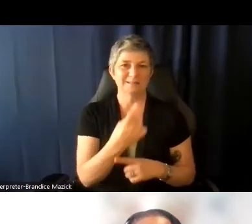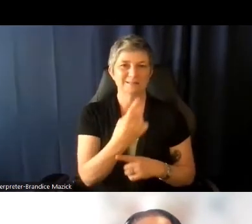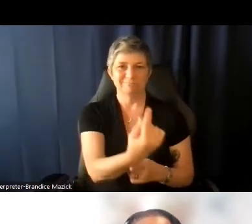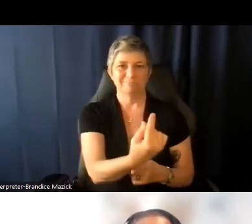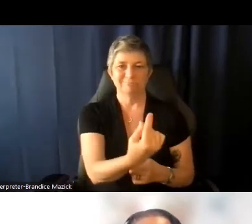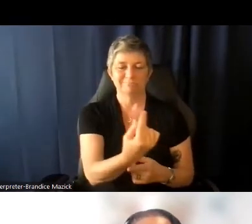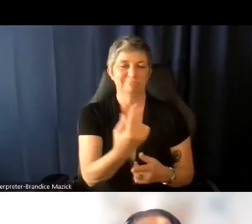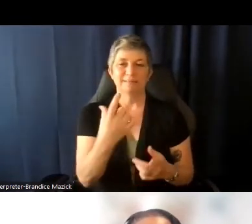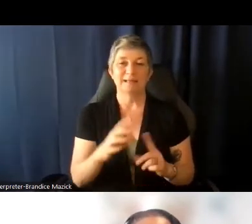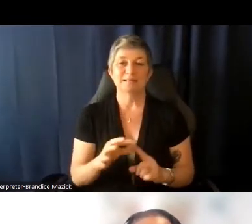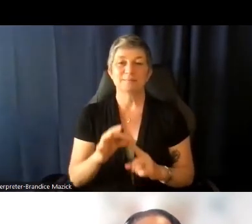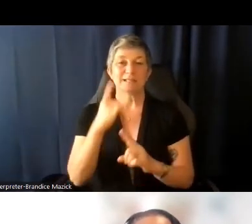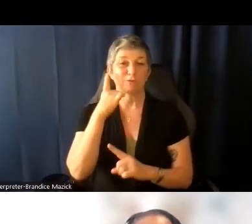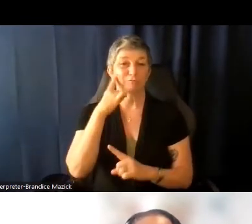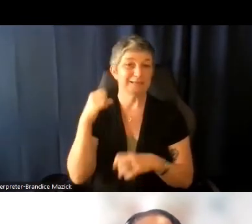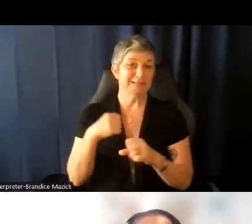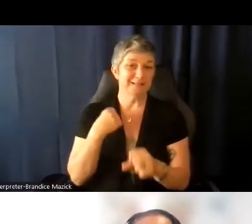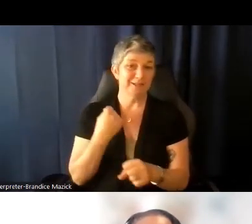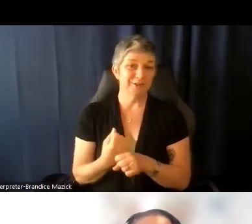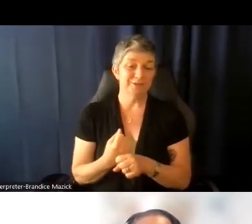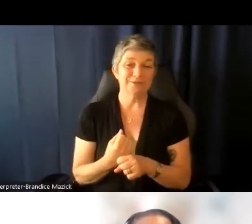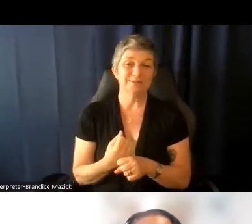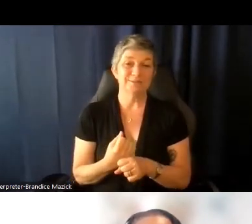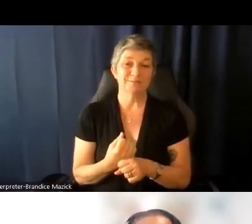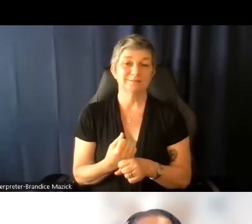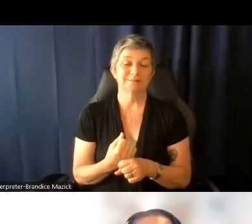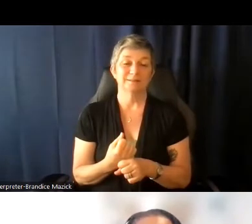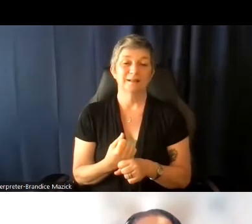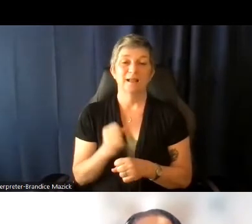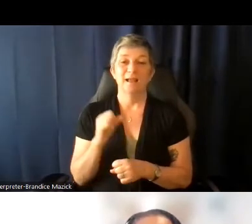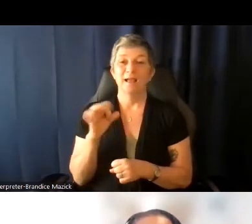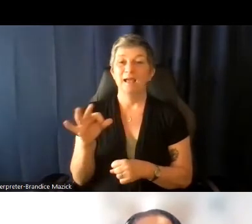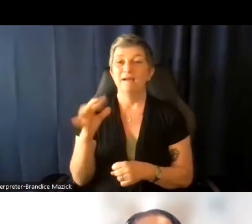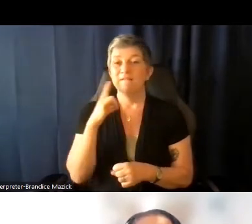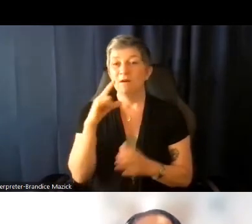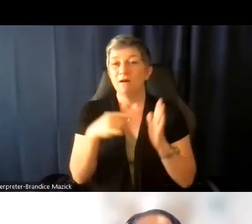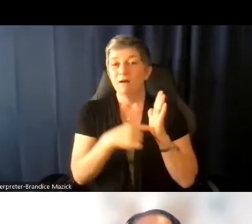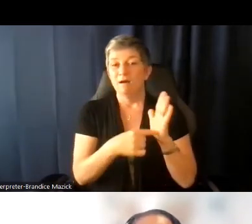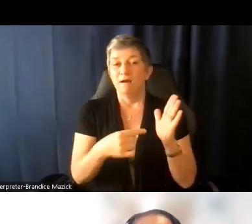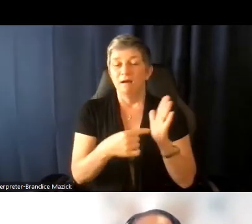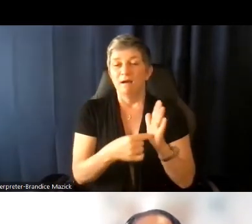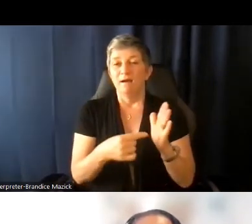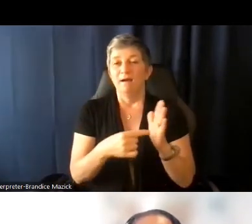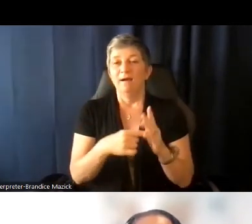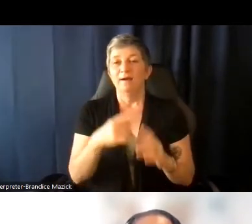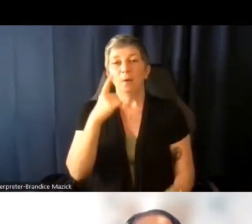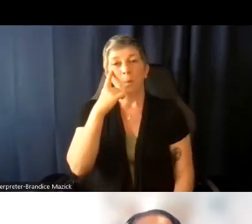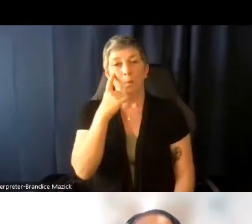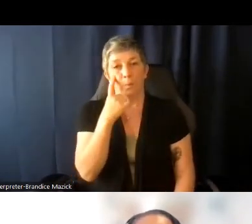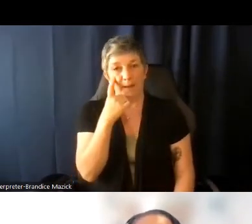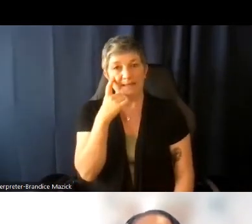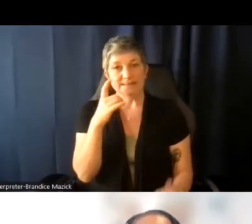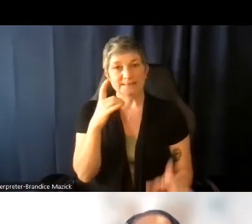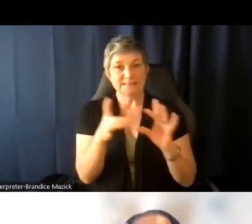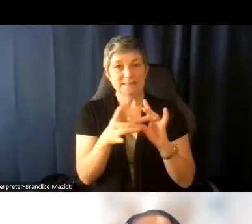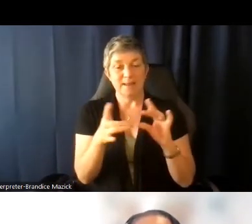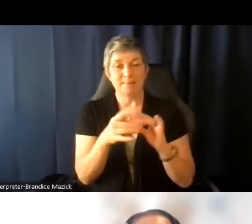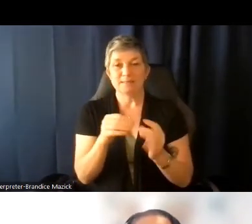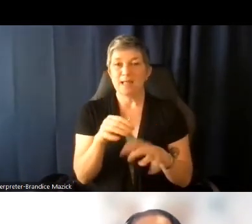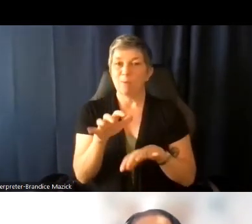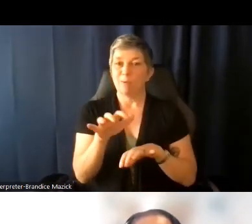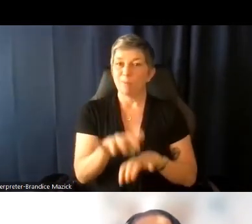in recent years. You know, if, for example, there were witness statements that were reported by